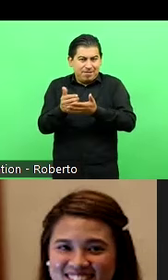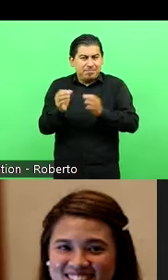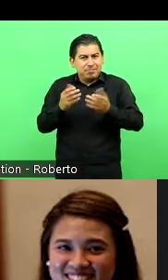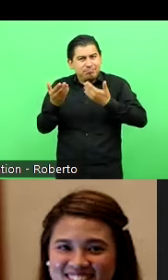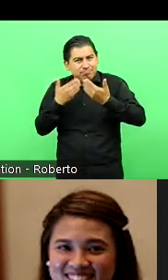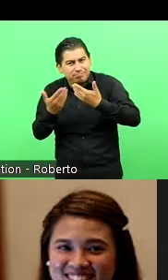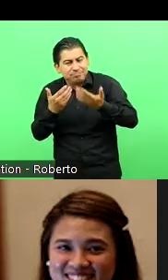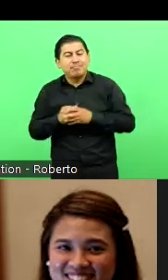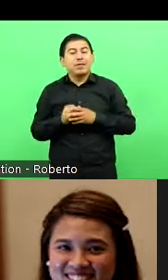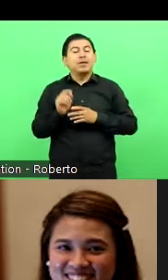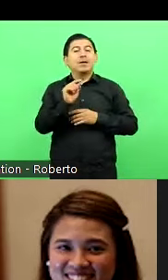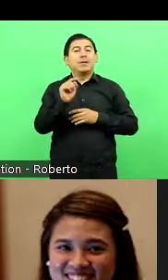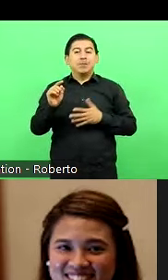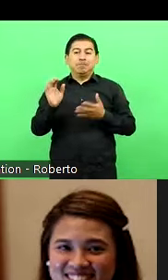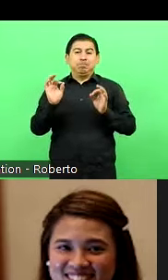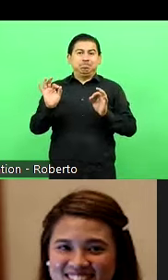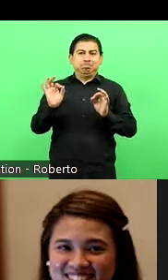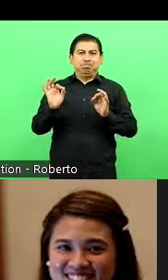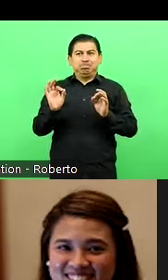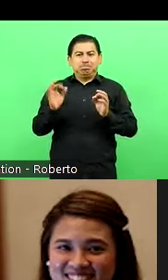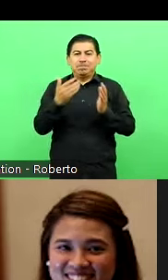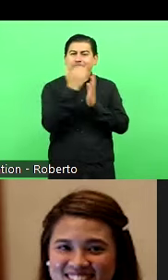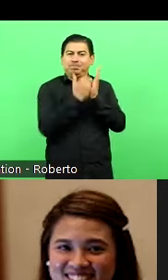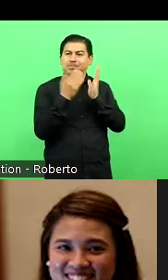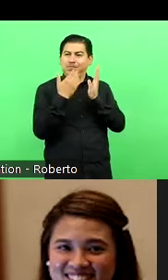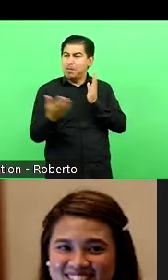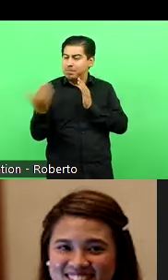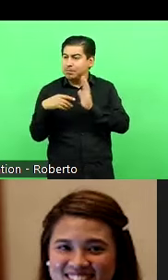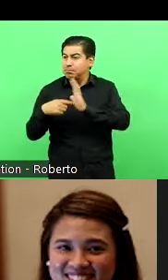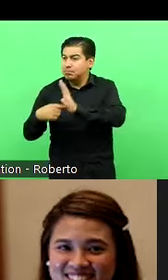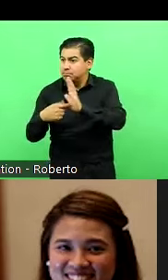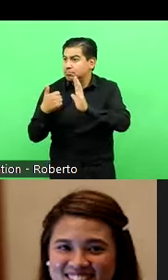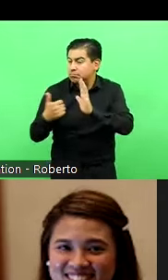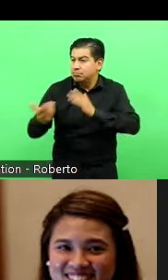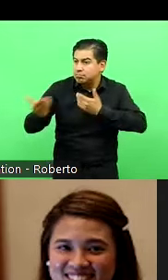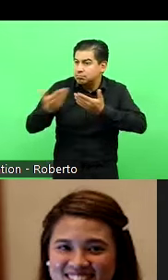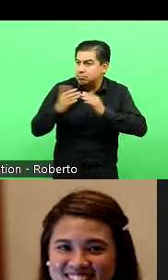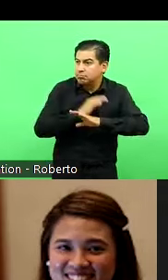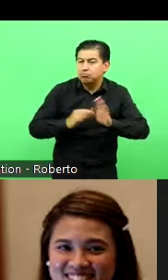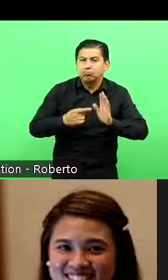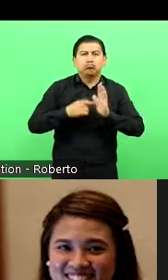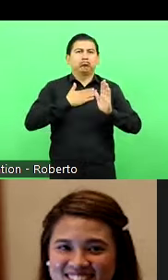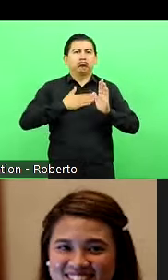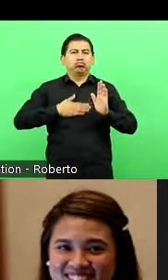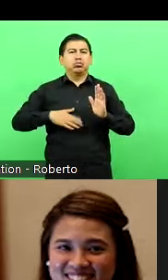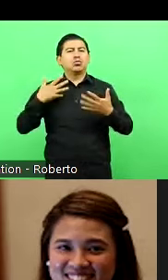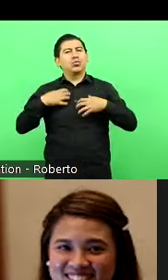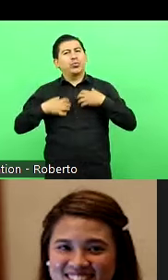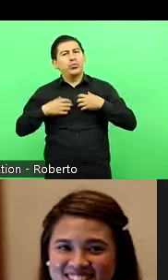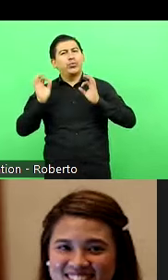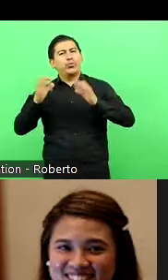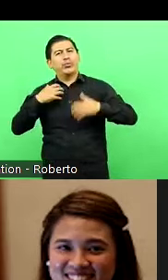apply the scorecard, we determine that our enabling environment is robust because we